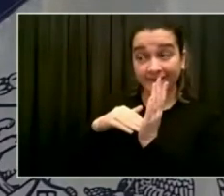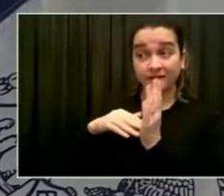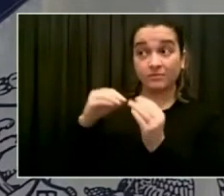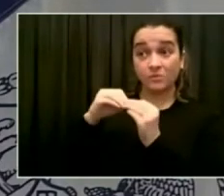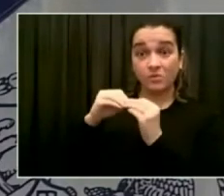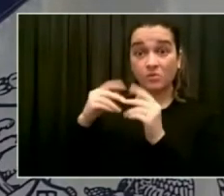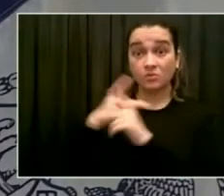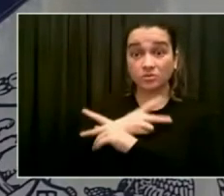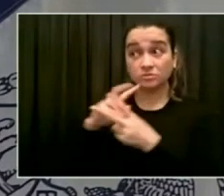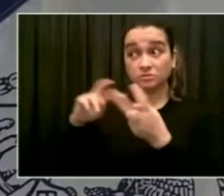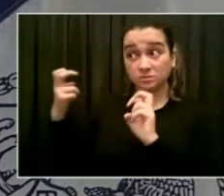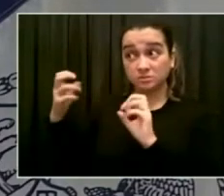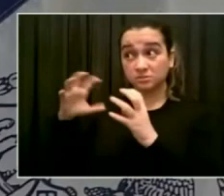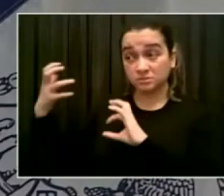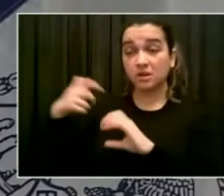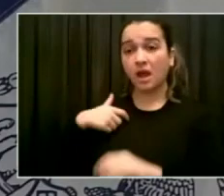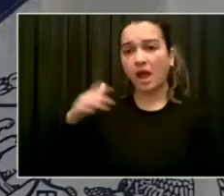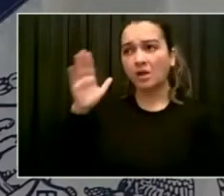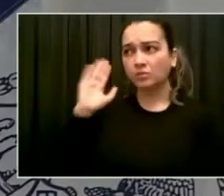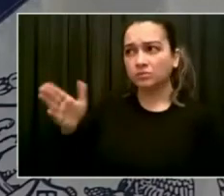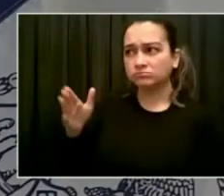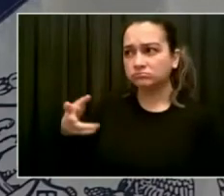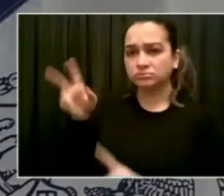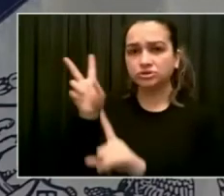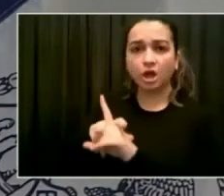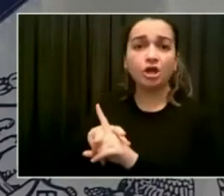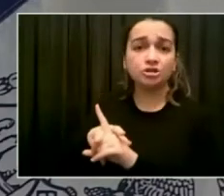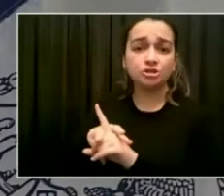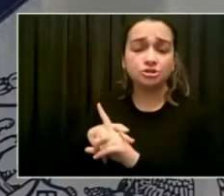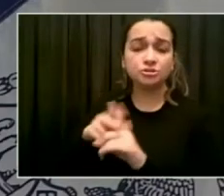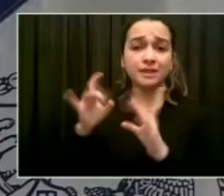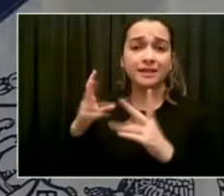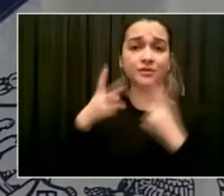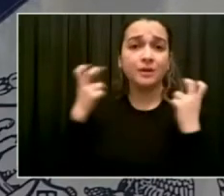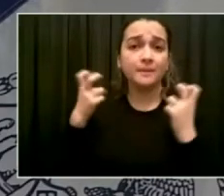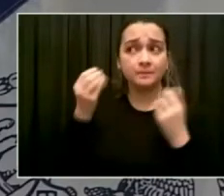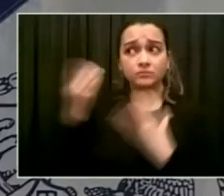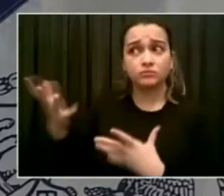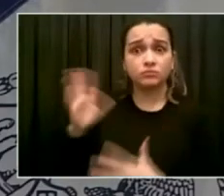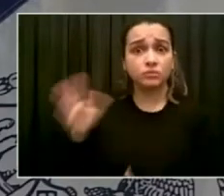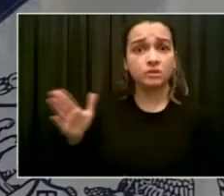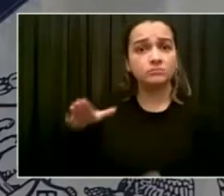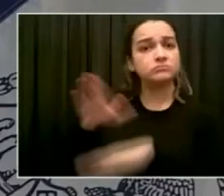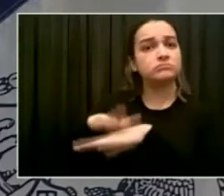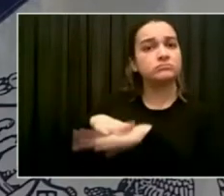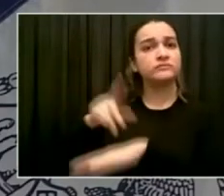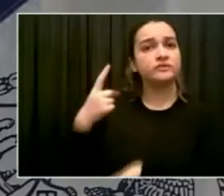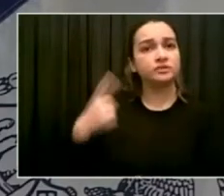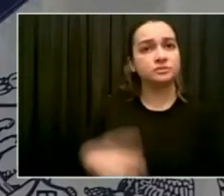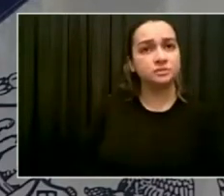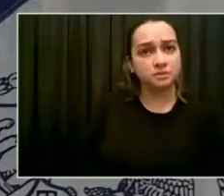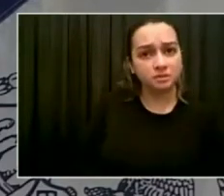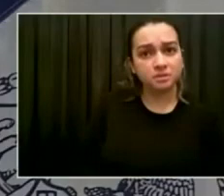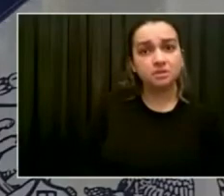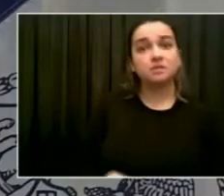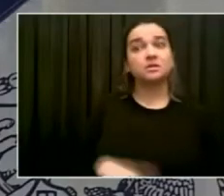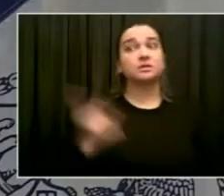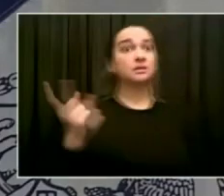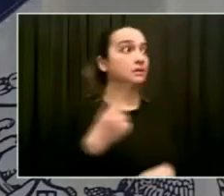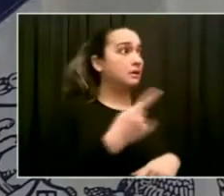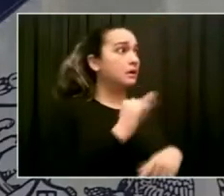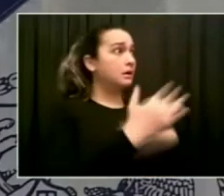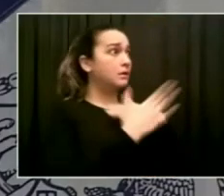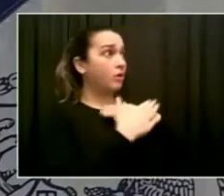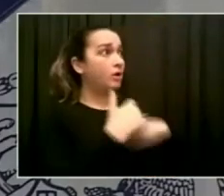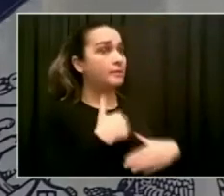people. I think it has a sobering impact that we need. That's why we need every report. By the way, if something might be a crime, if it's not 100%